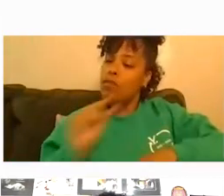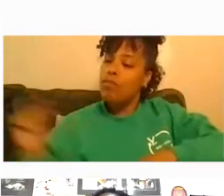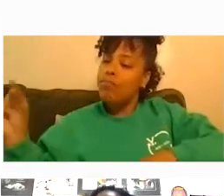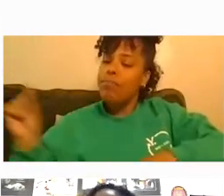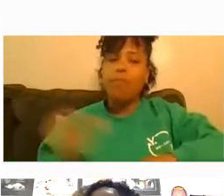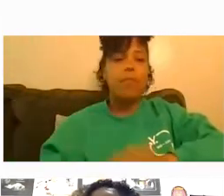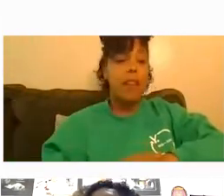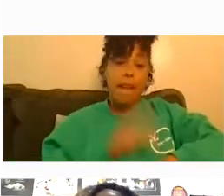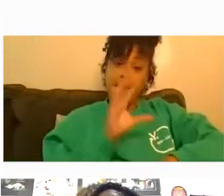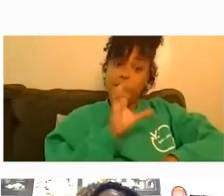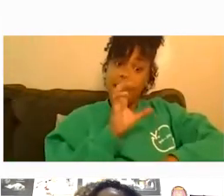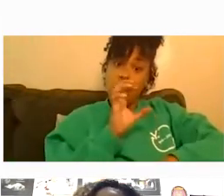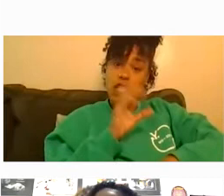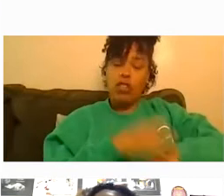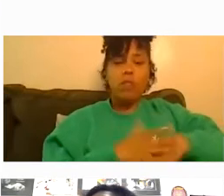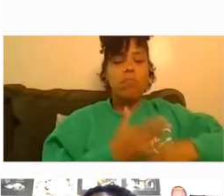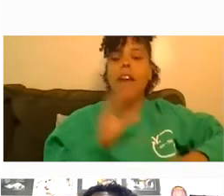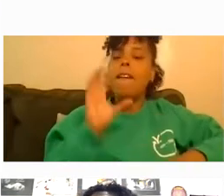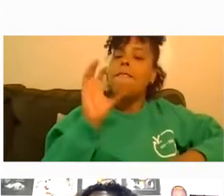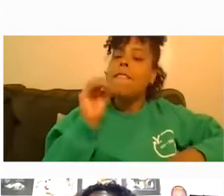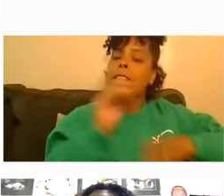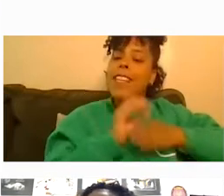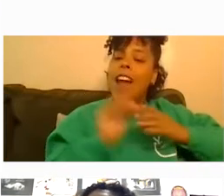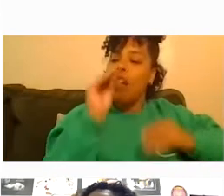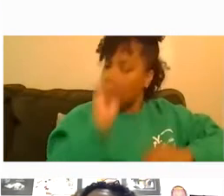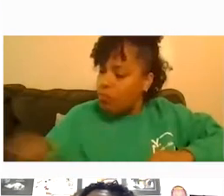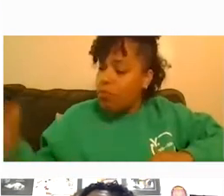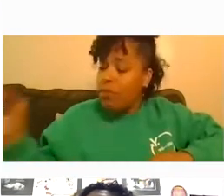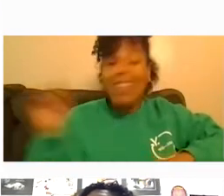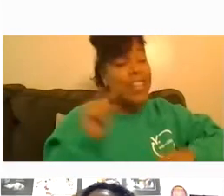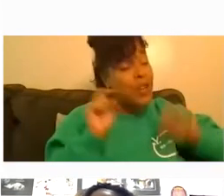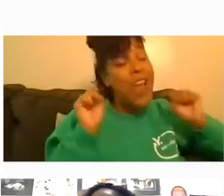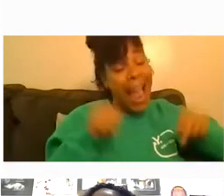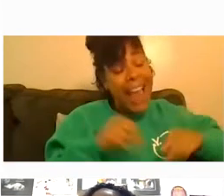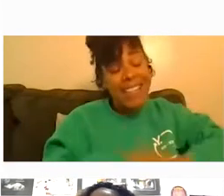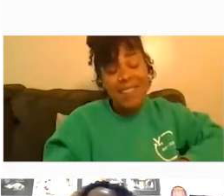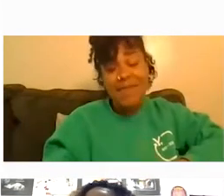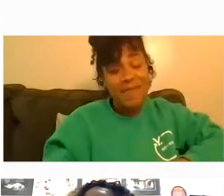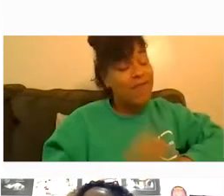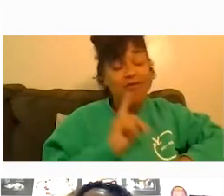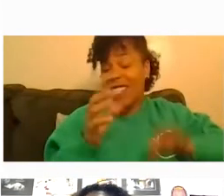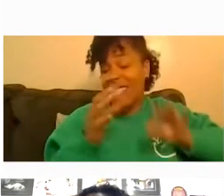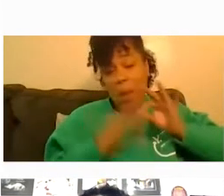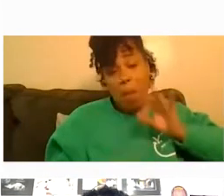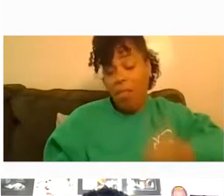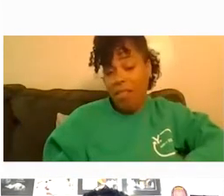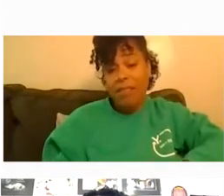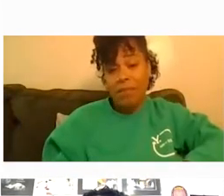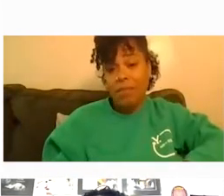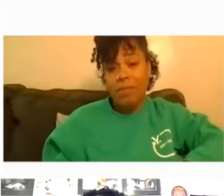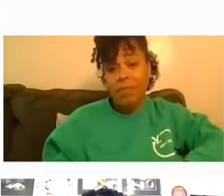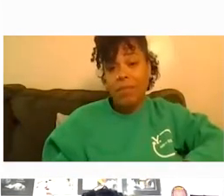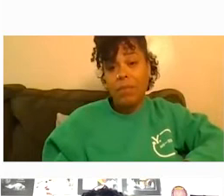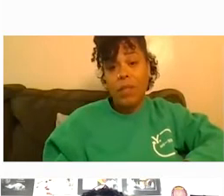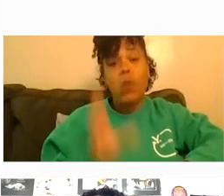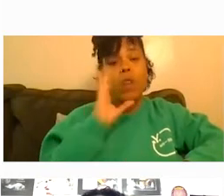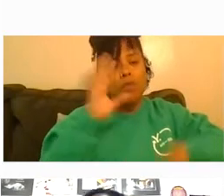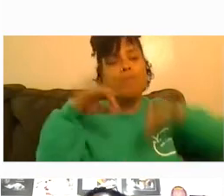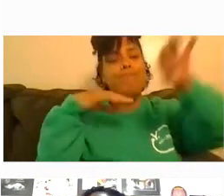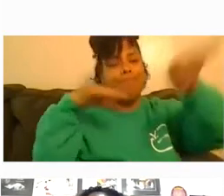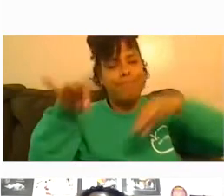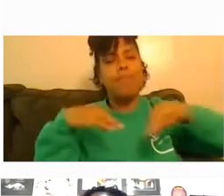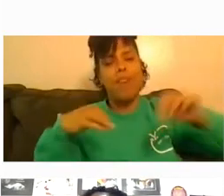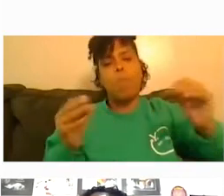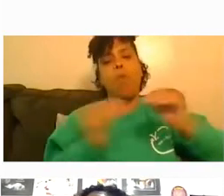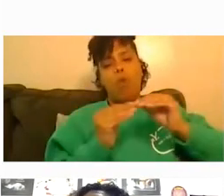in, that's 50. Yes, you can do it. It's really that simple. We go into more detail about that, and